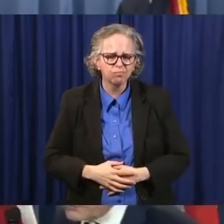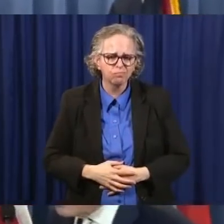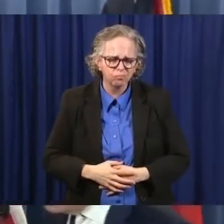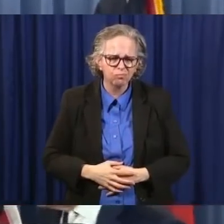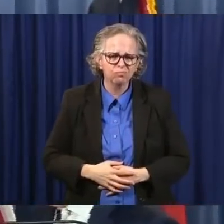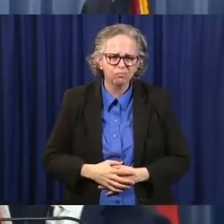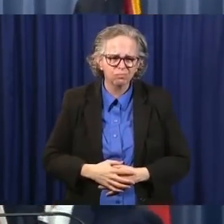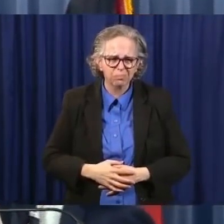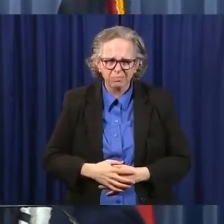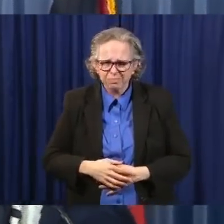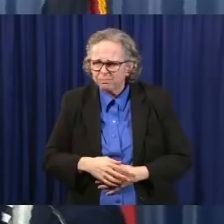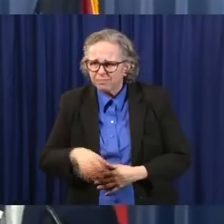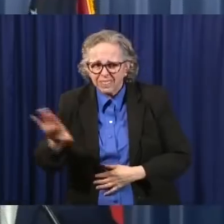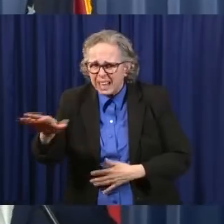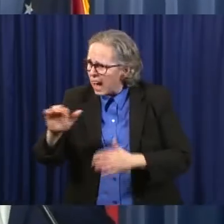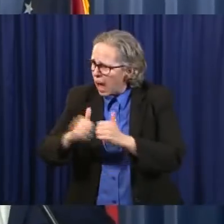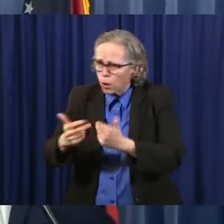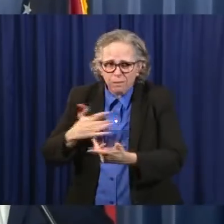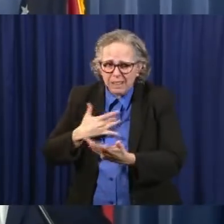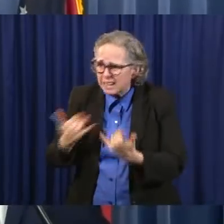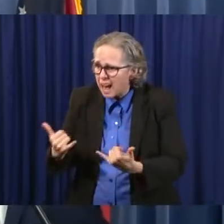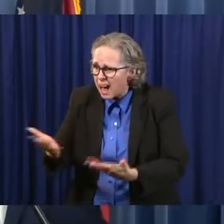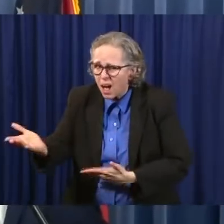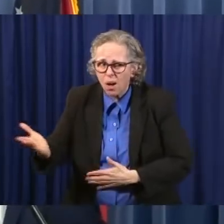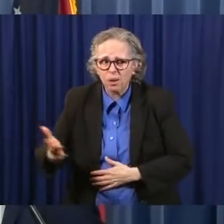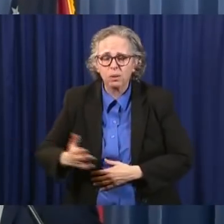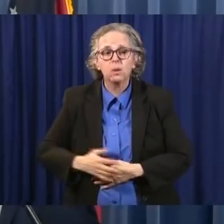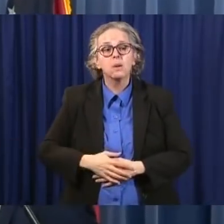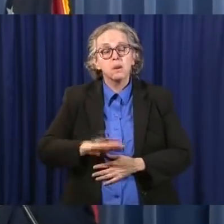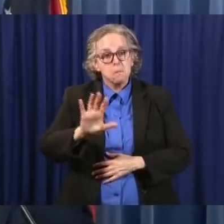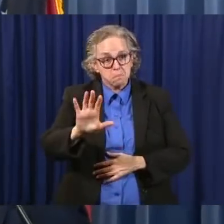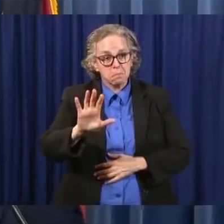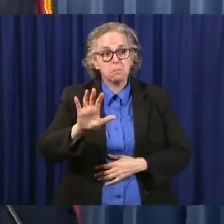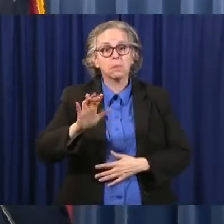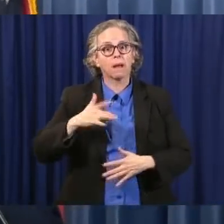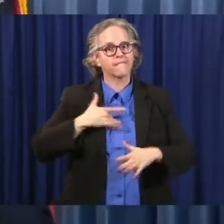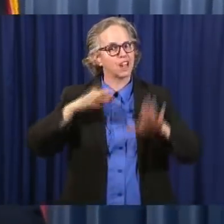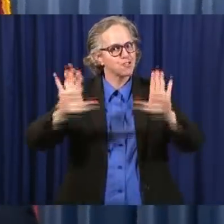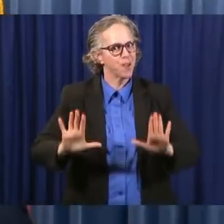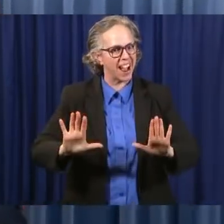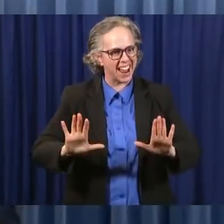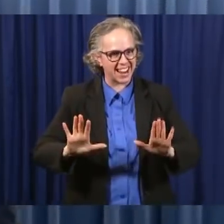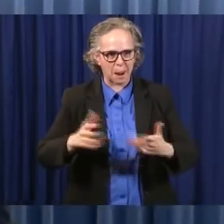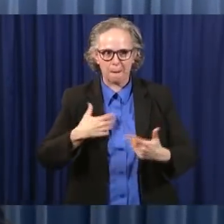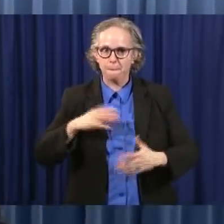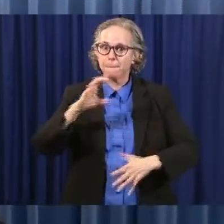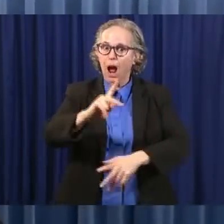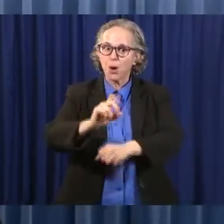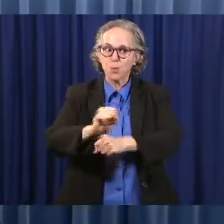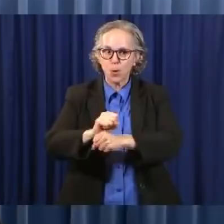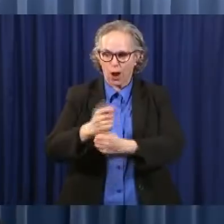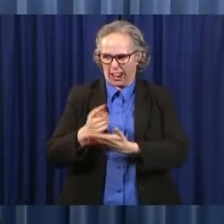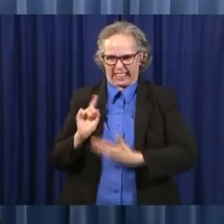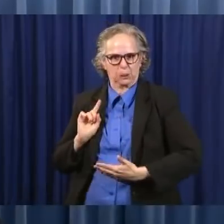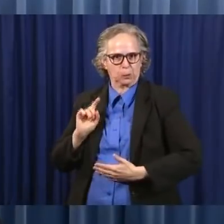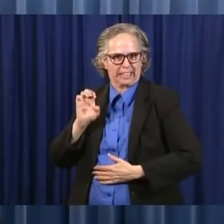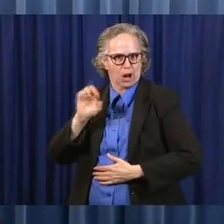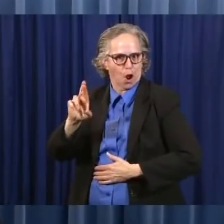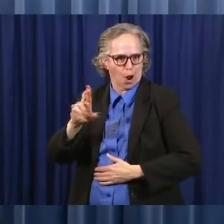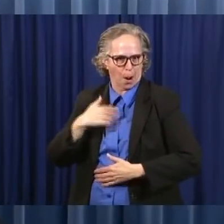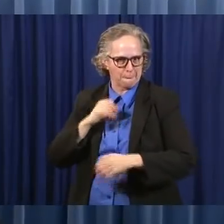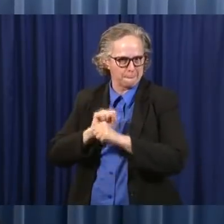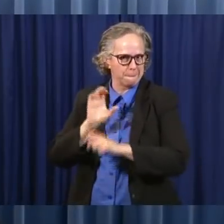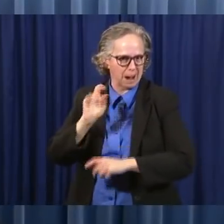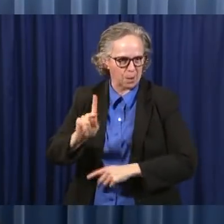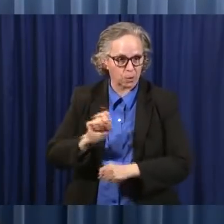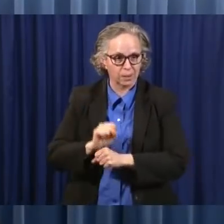And how you doing now? Now I feel great. I went back to work last week, and it felt good to be back in the ER with